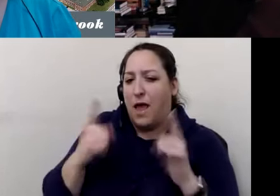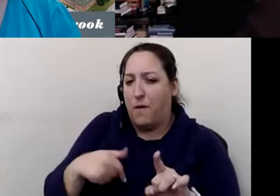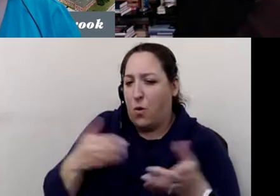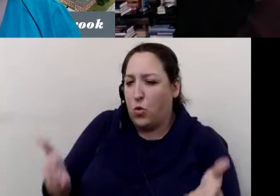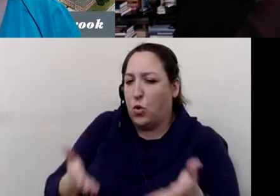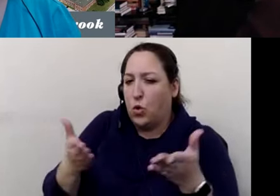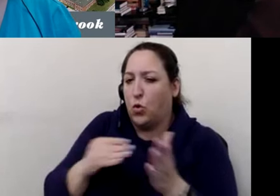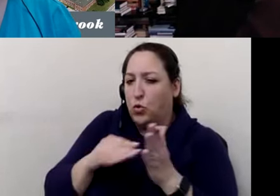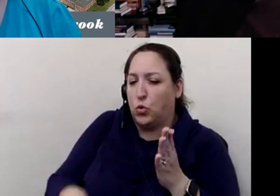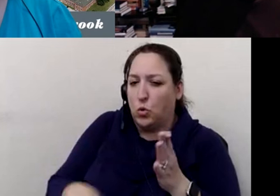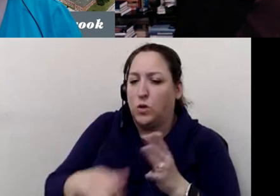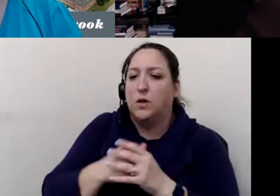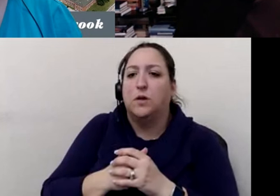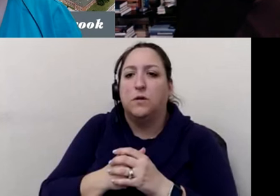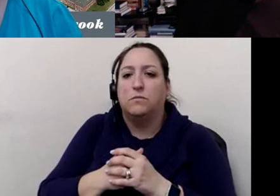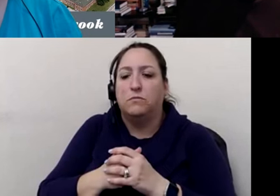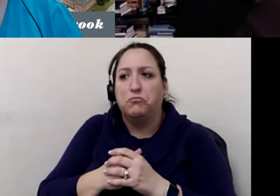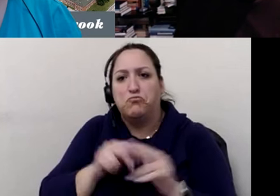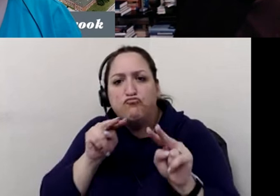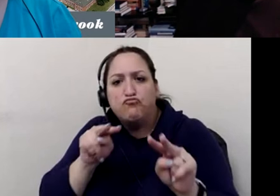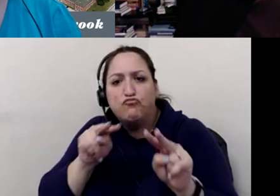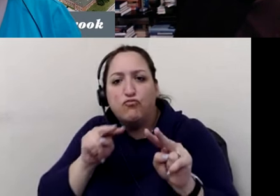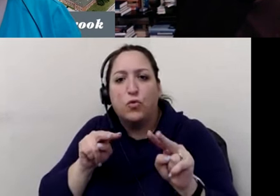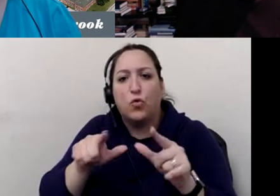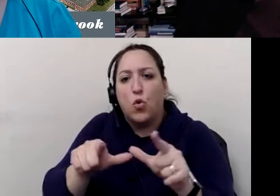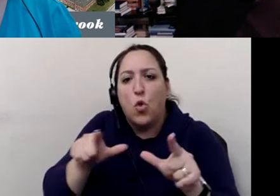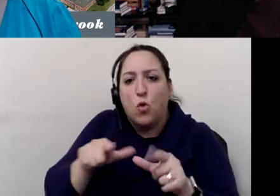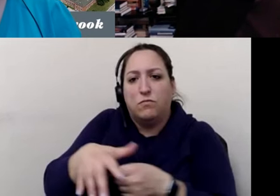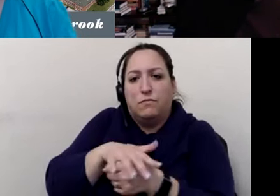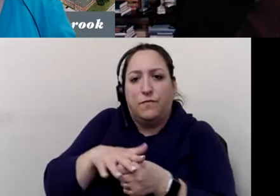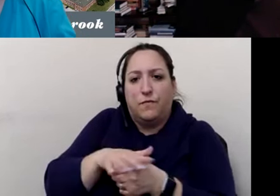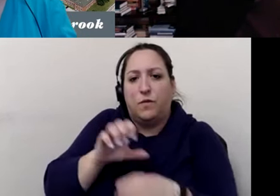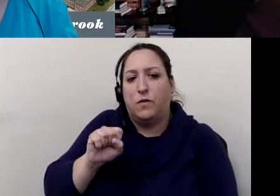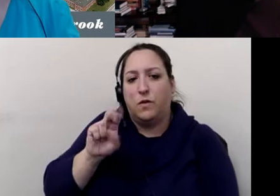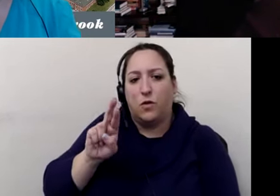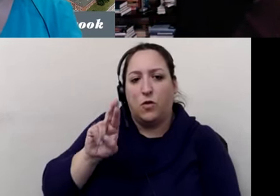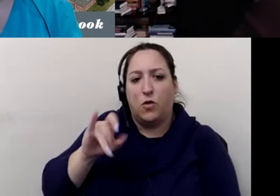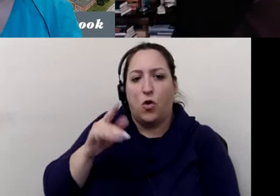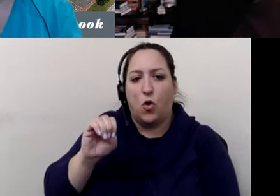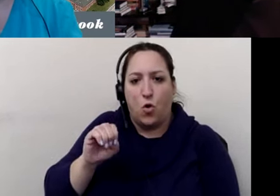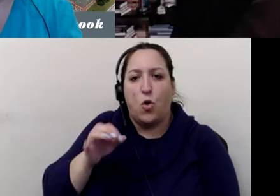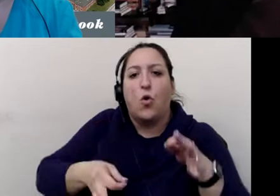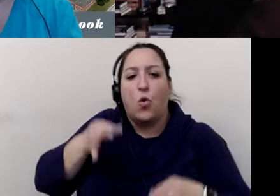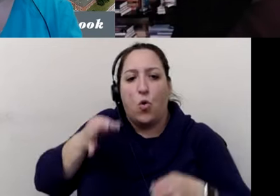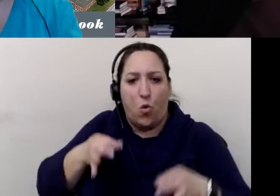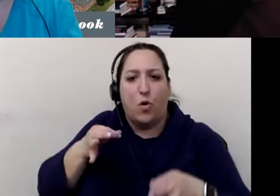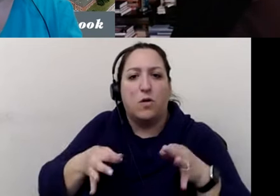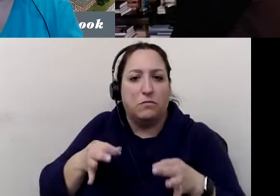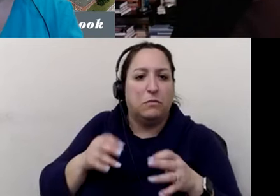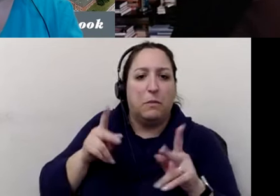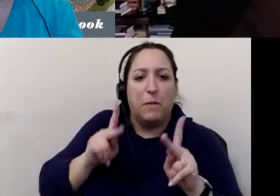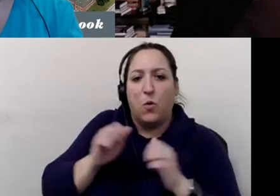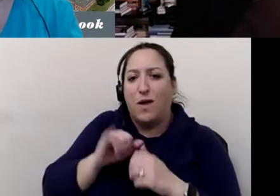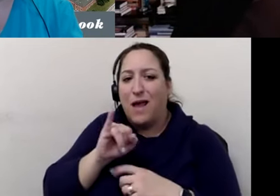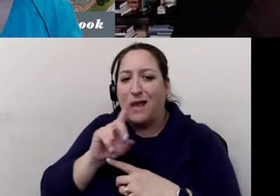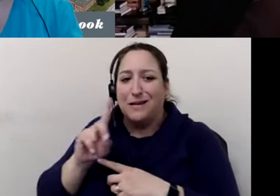encourage students to look to local surrogate court practices, because for better or worse, a lot of people with IDD are